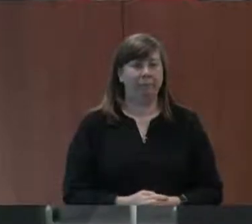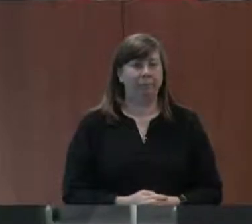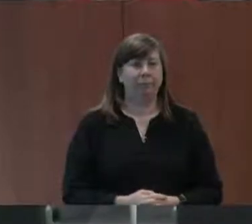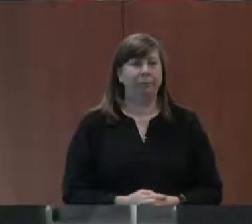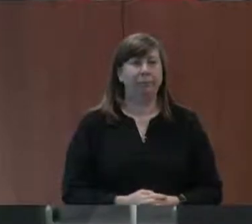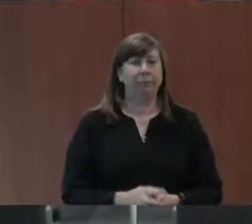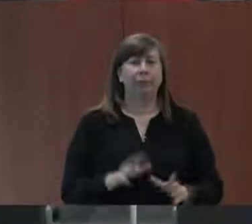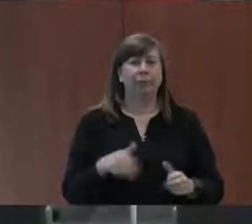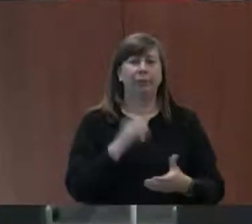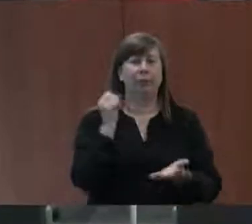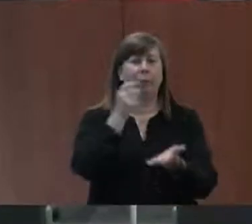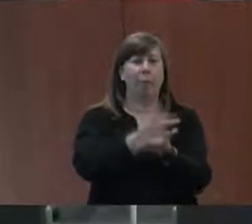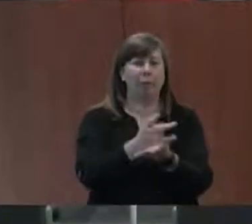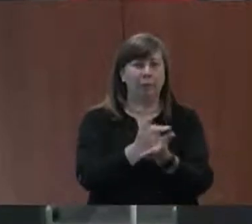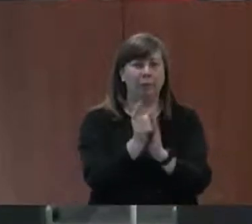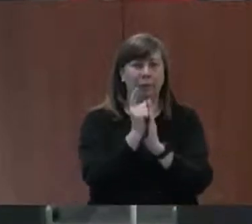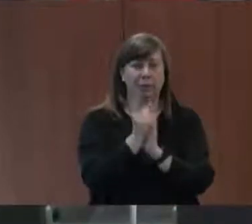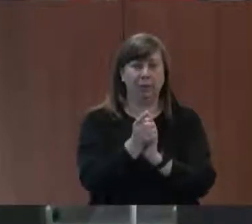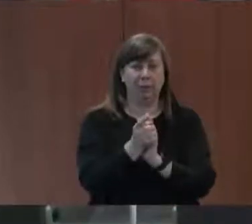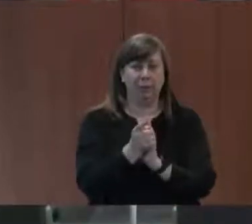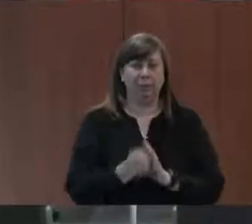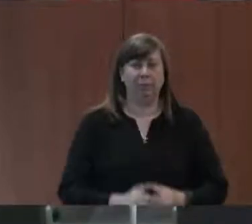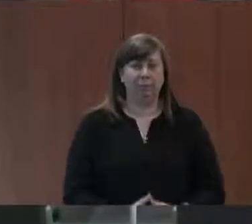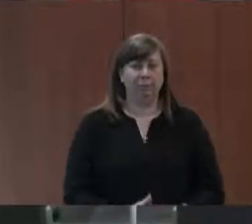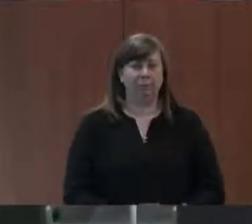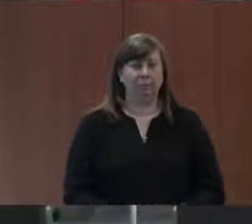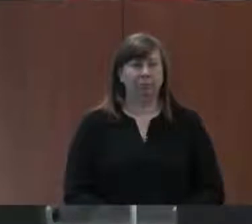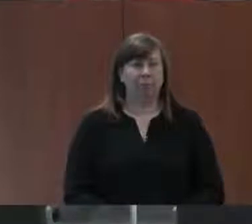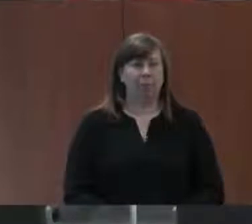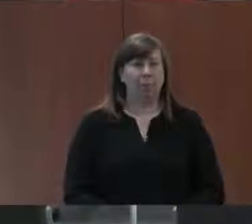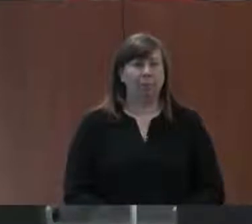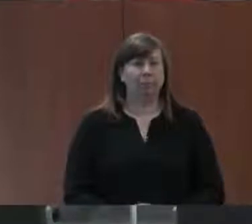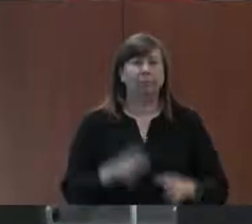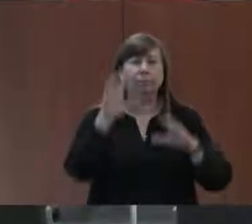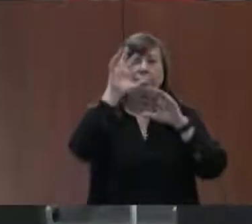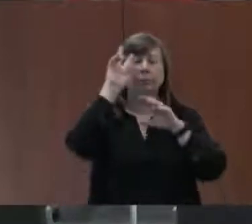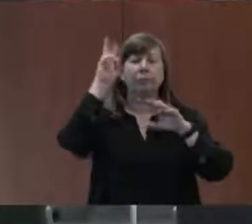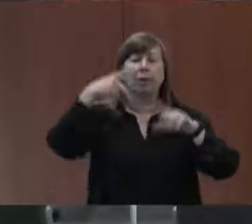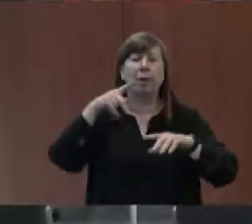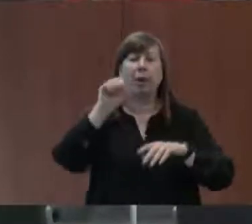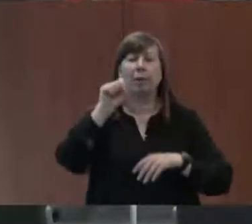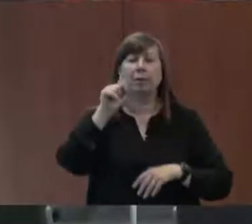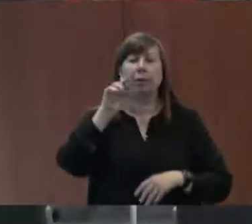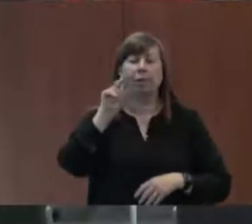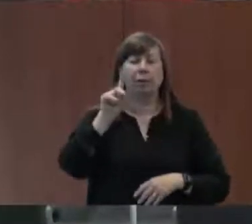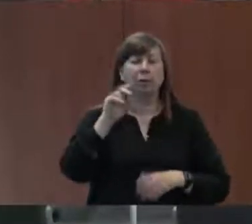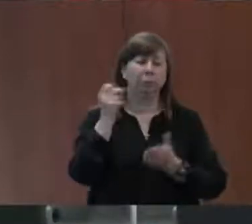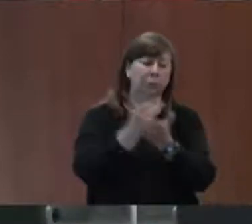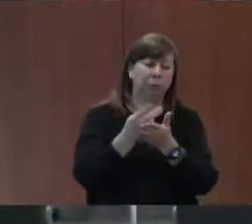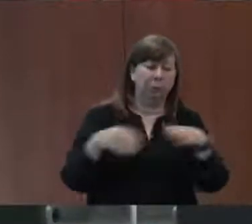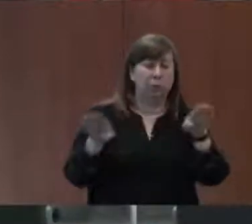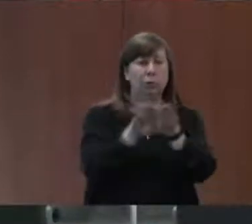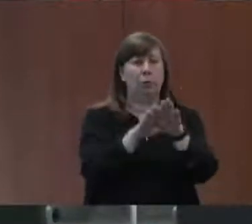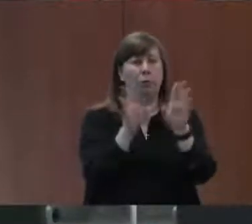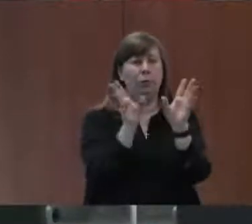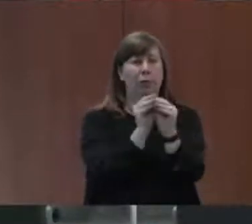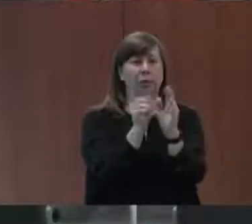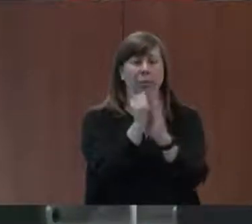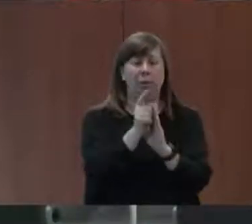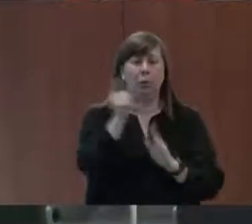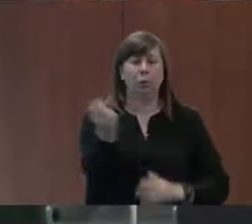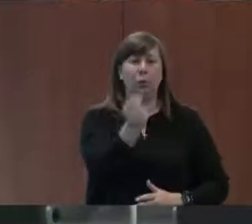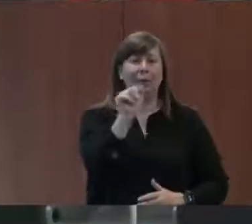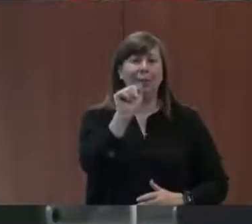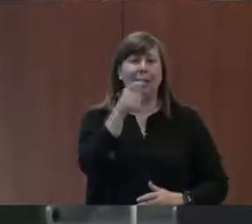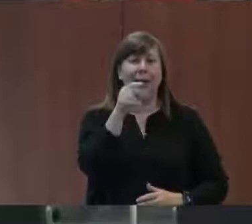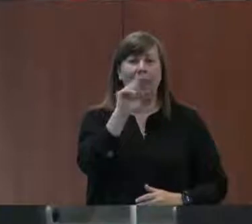We'll move to the approval of the minutes. Vice President Stauffer, I move for the approval of the closed session minutes dated Tuesday,